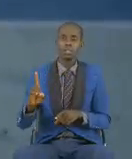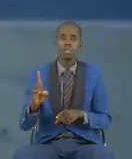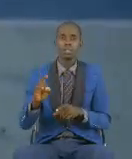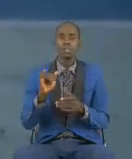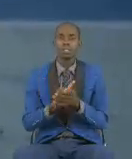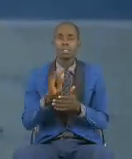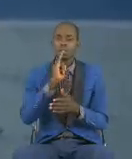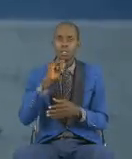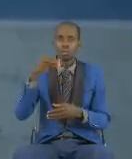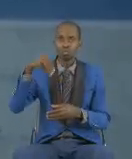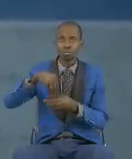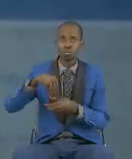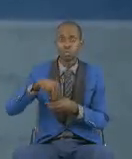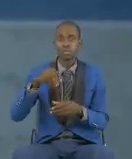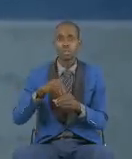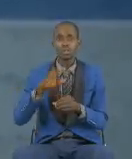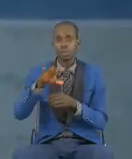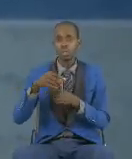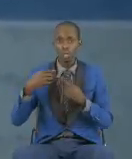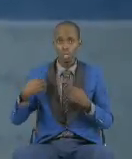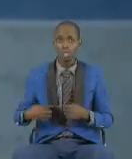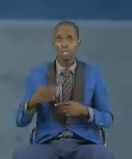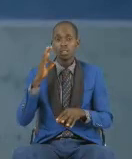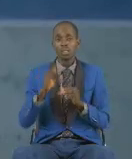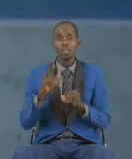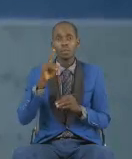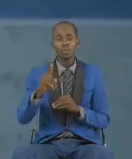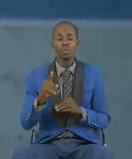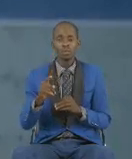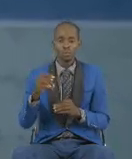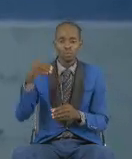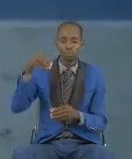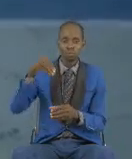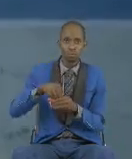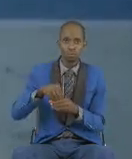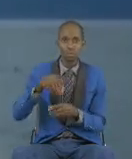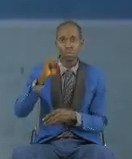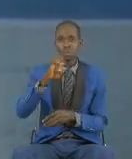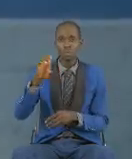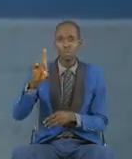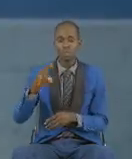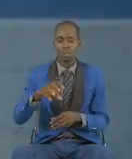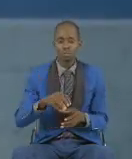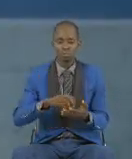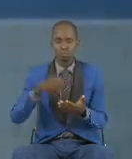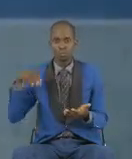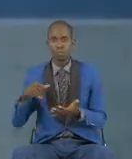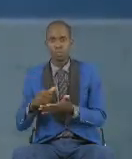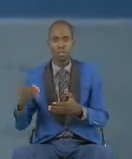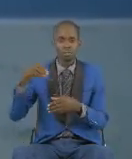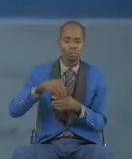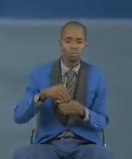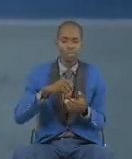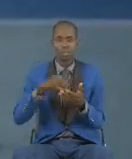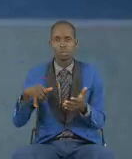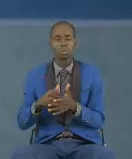your heart. But if you sow the seed and dig it up and sow it and dig it up and sow it and dig it up, it will not bear fruit.